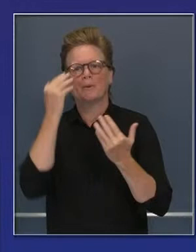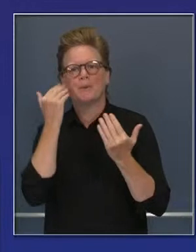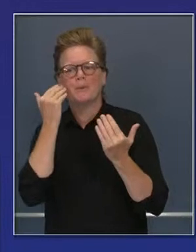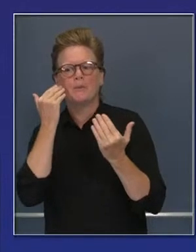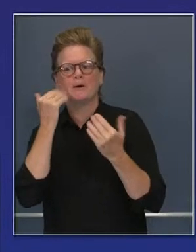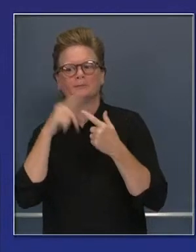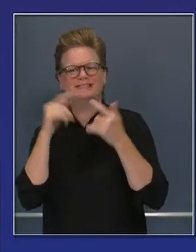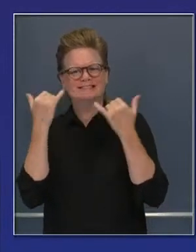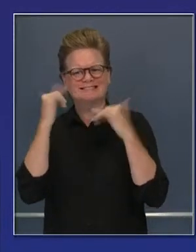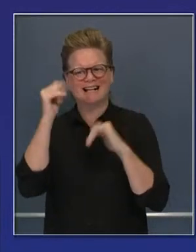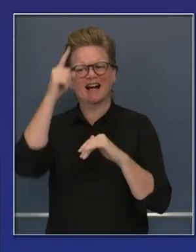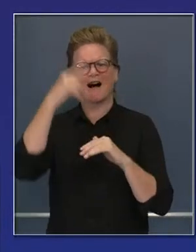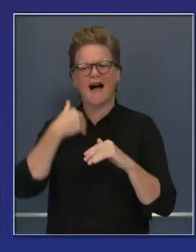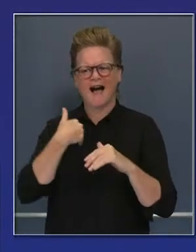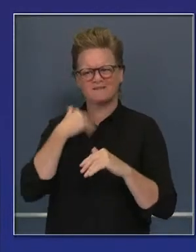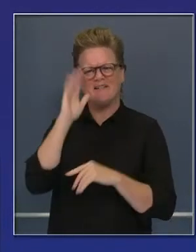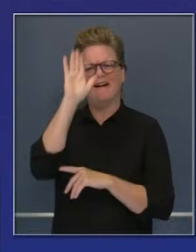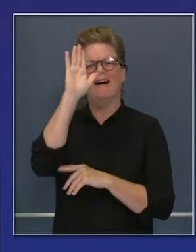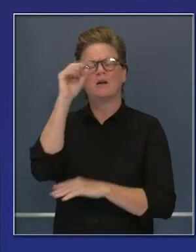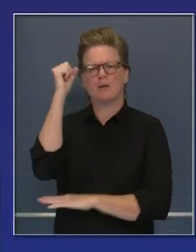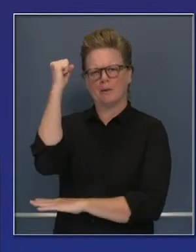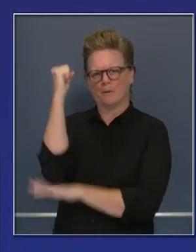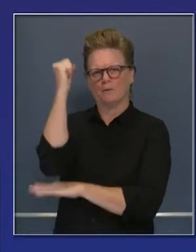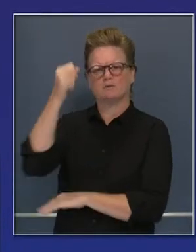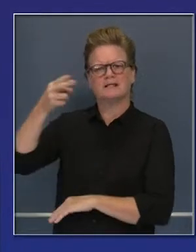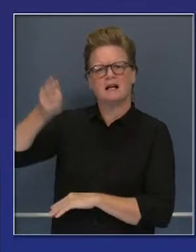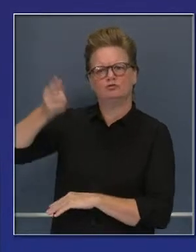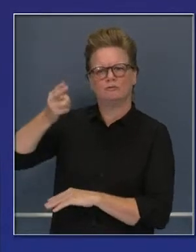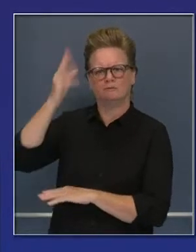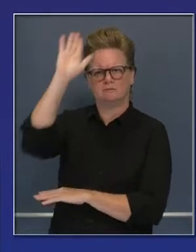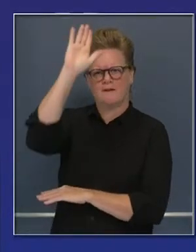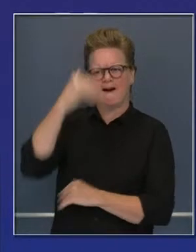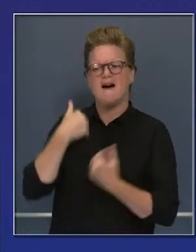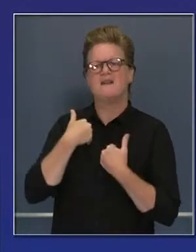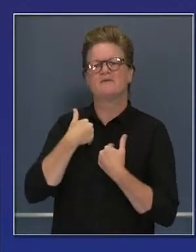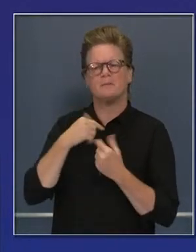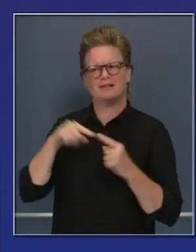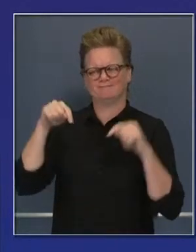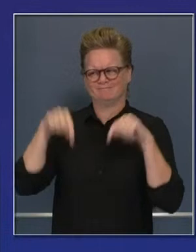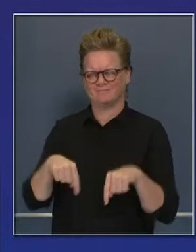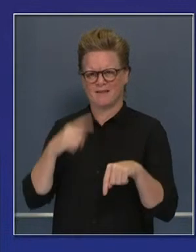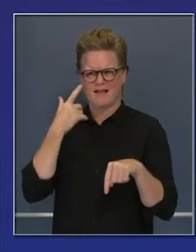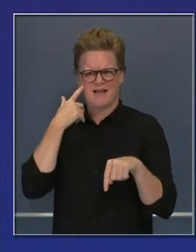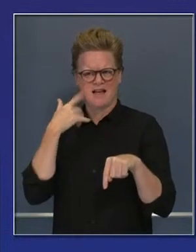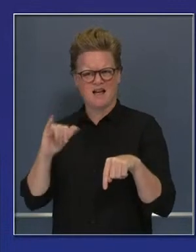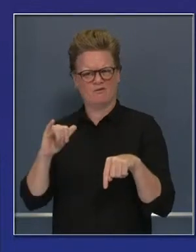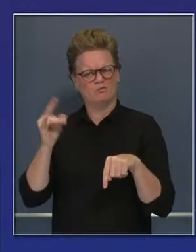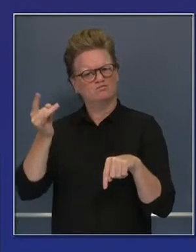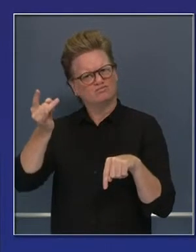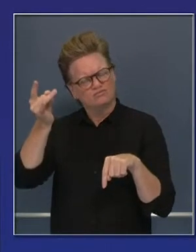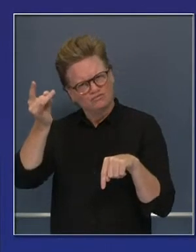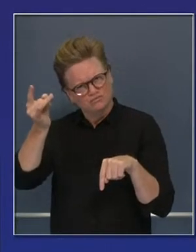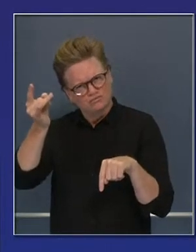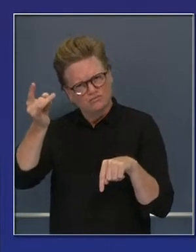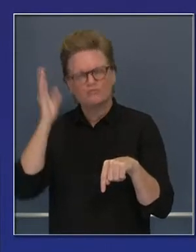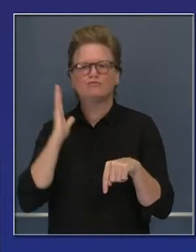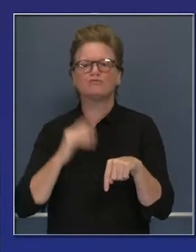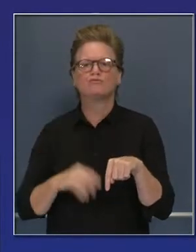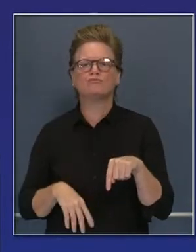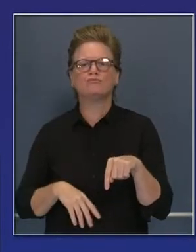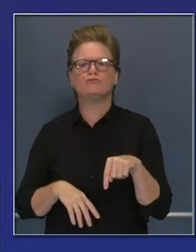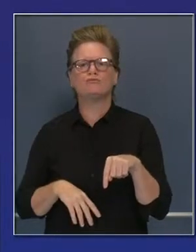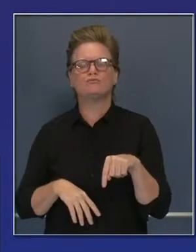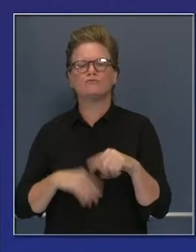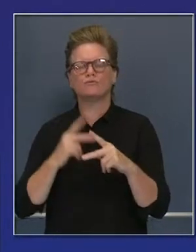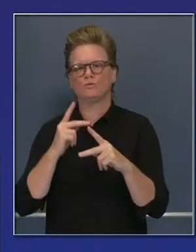west coast of the United States as well. But California being impacted at a scale and scope that makes,